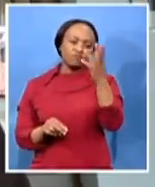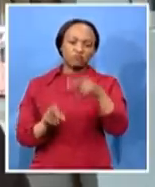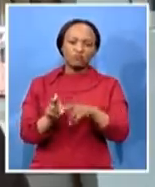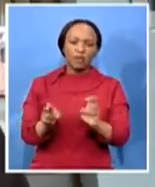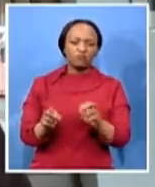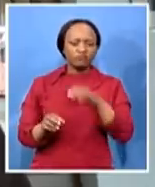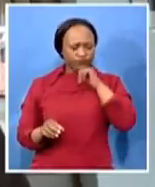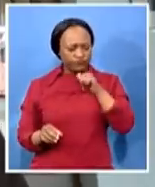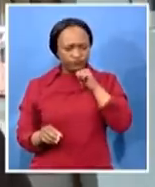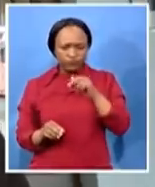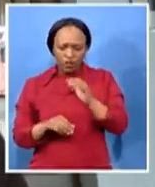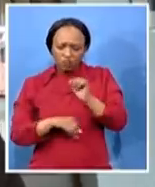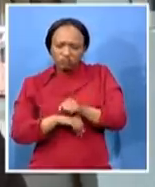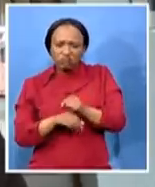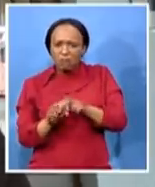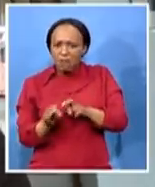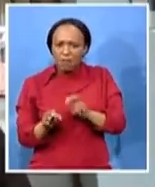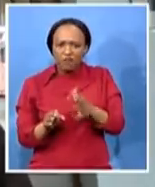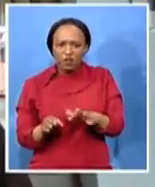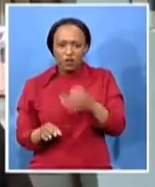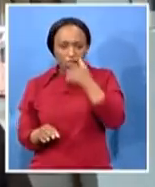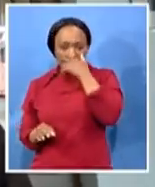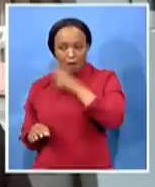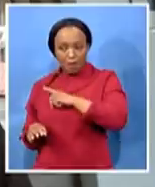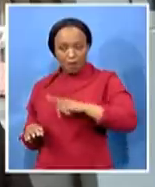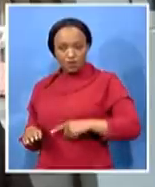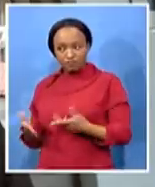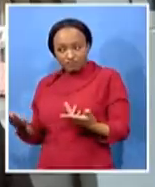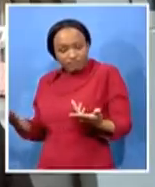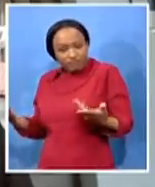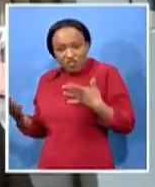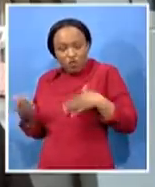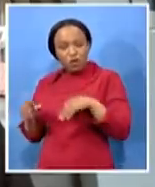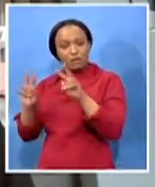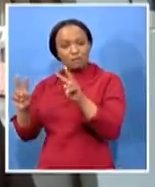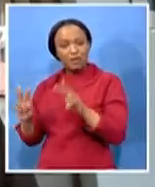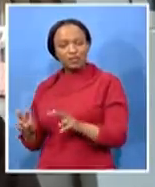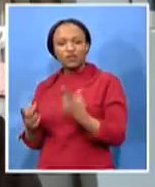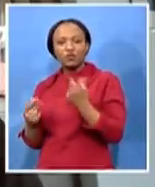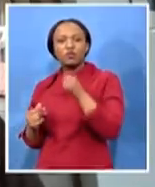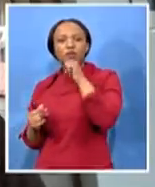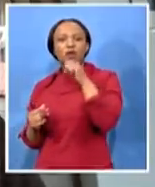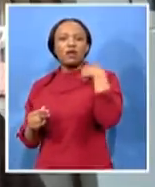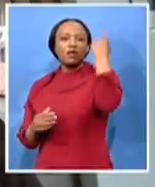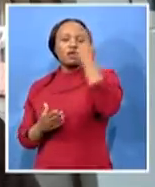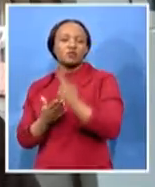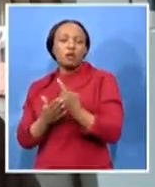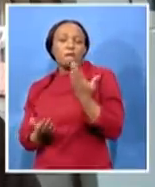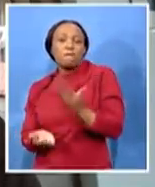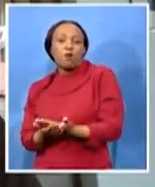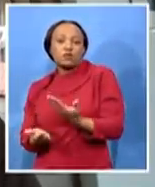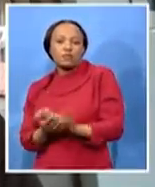Ramaphosa, if he can make peace with the idea that even next week I may not be a president, but let me do the right